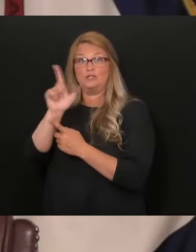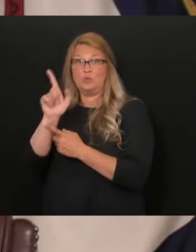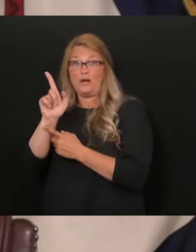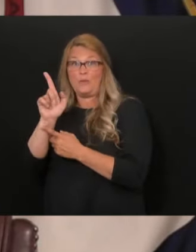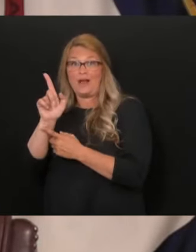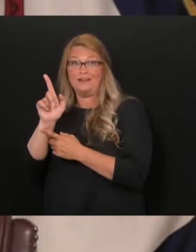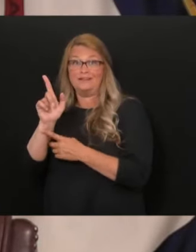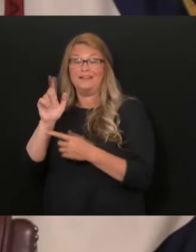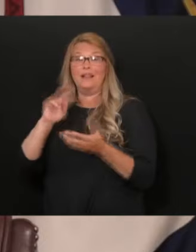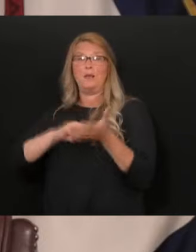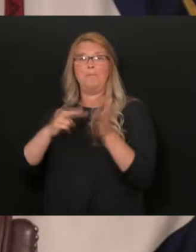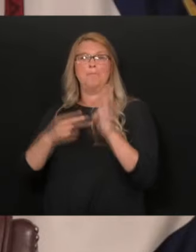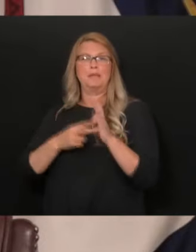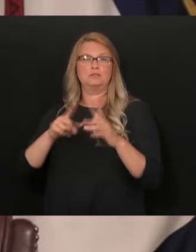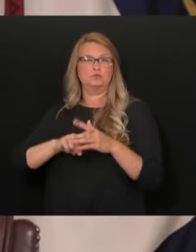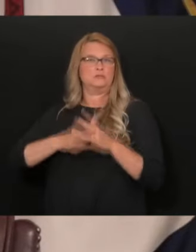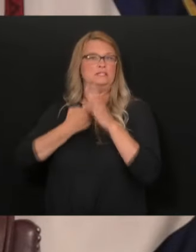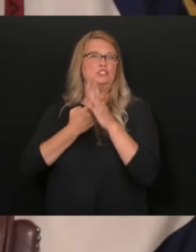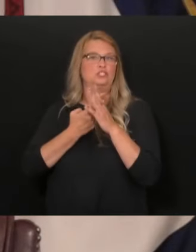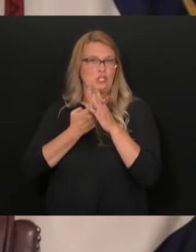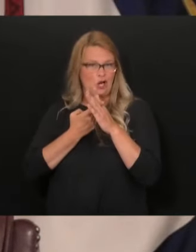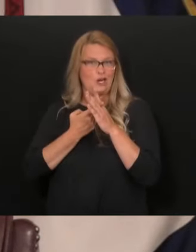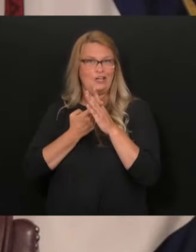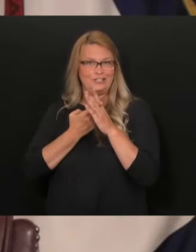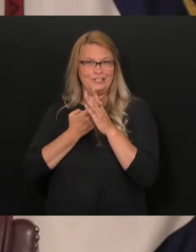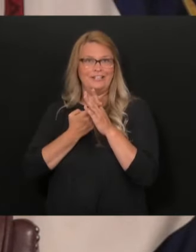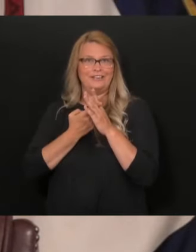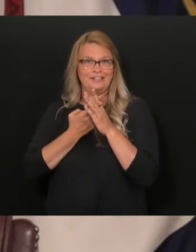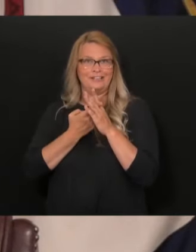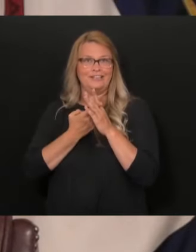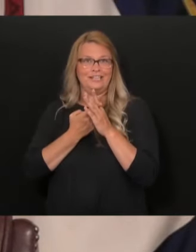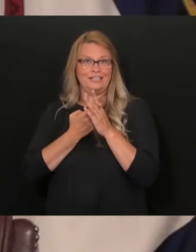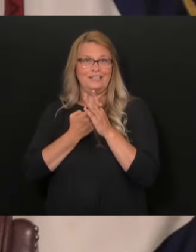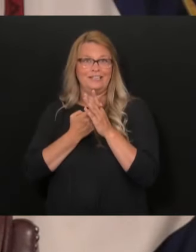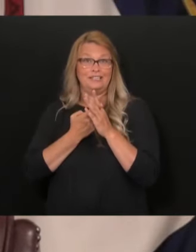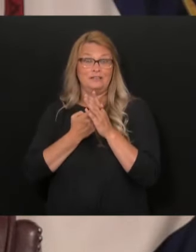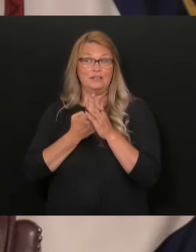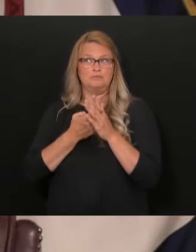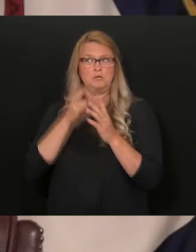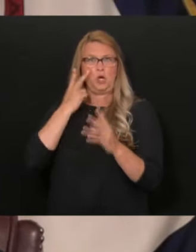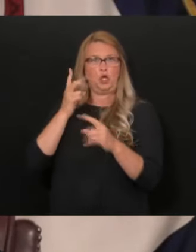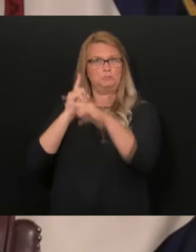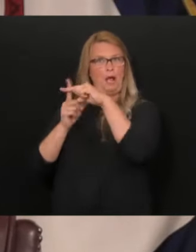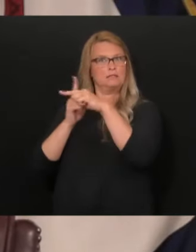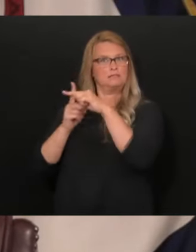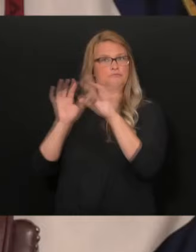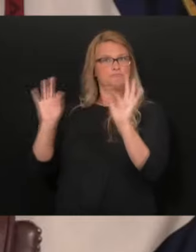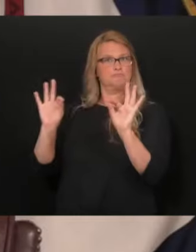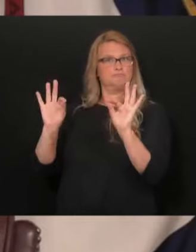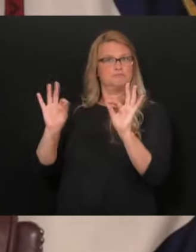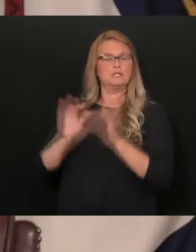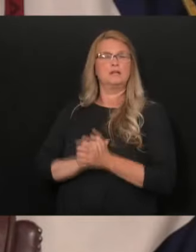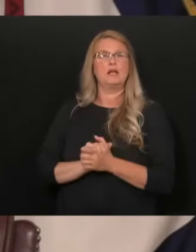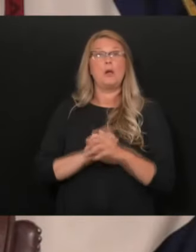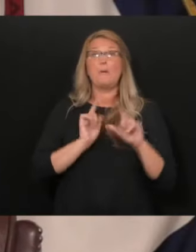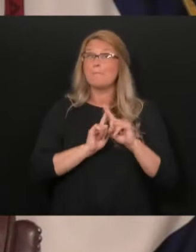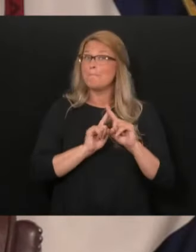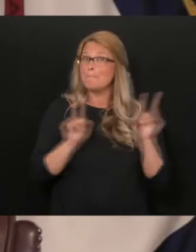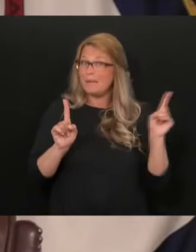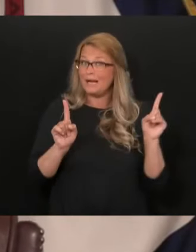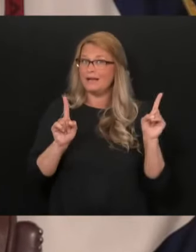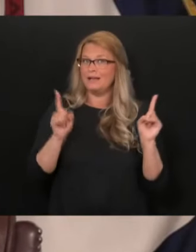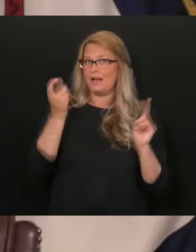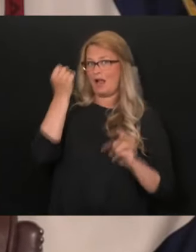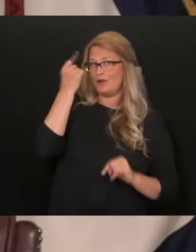and we're going to start off with a jump start that is in a really positive way. But in addition